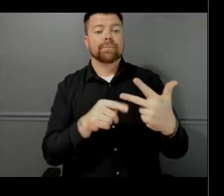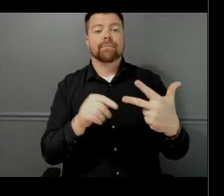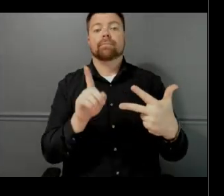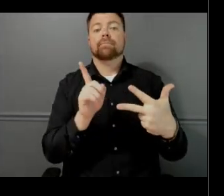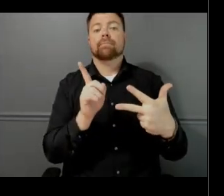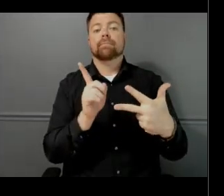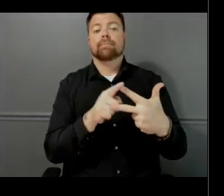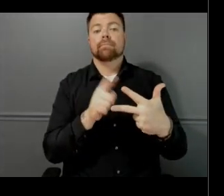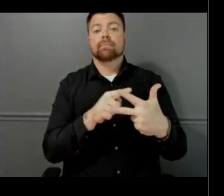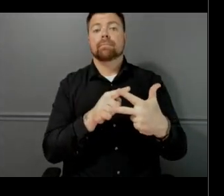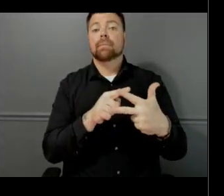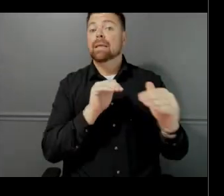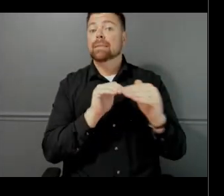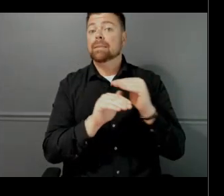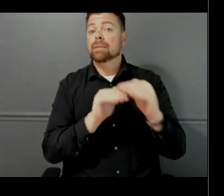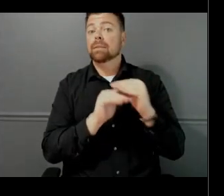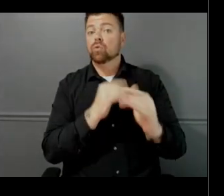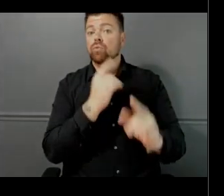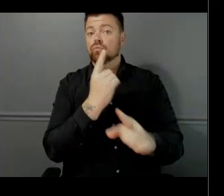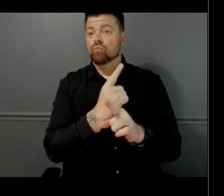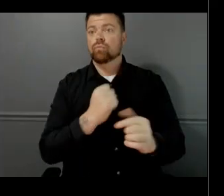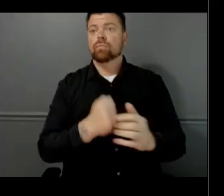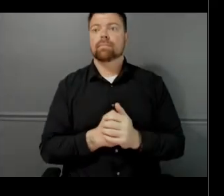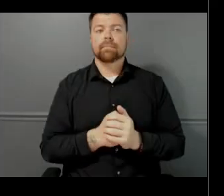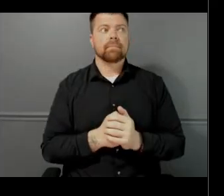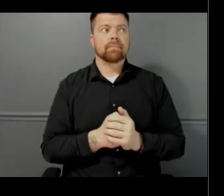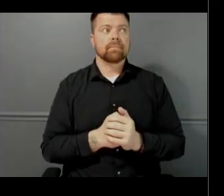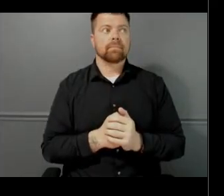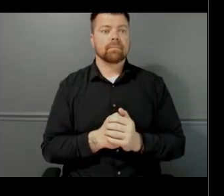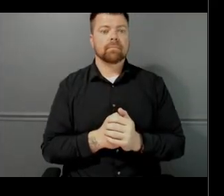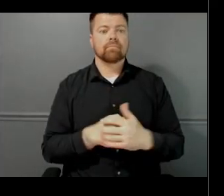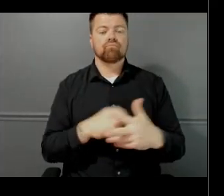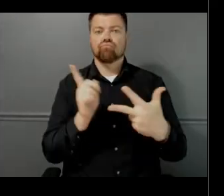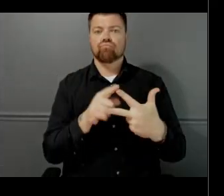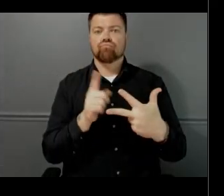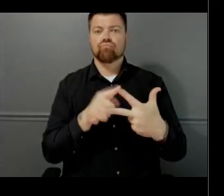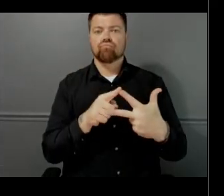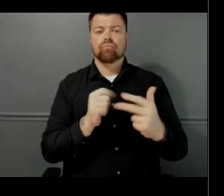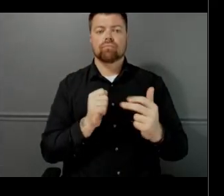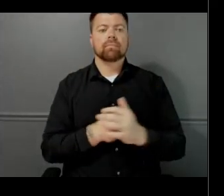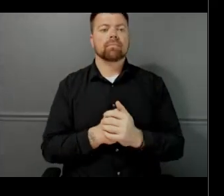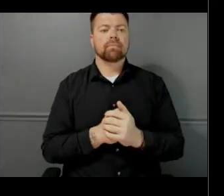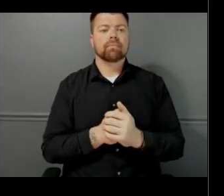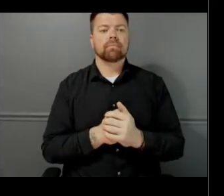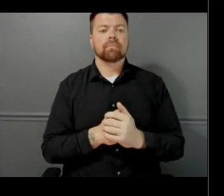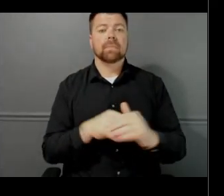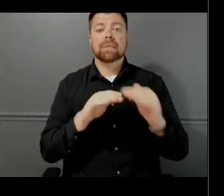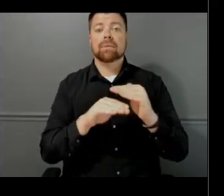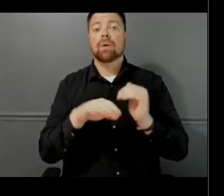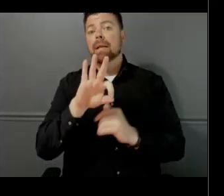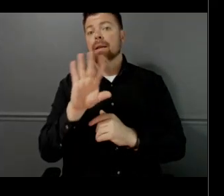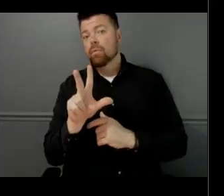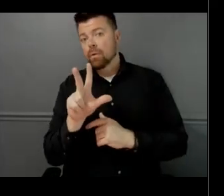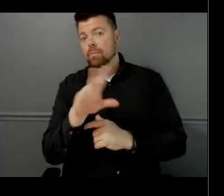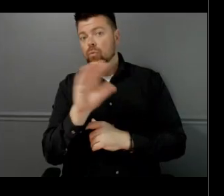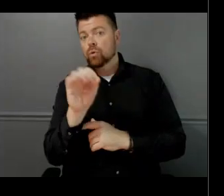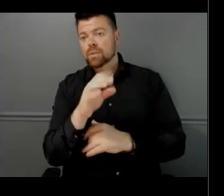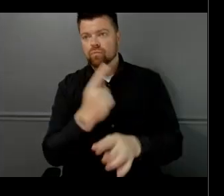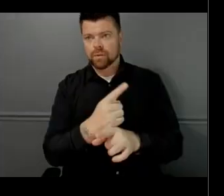be, and the correct answer was the second option, accessible. And 93% of you got this one